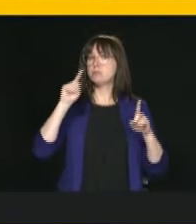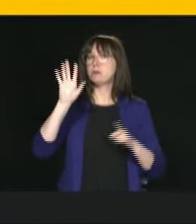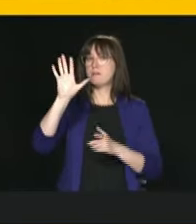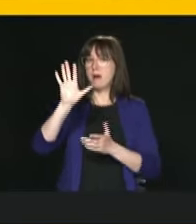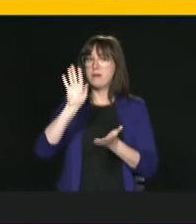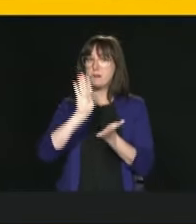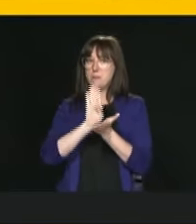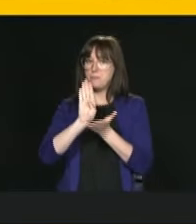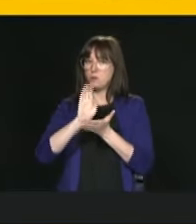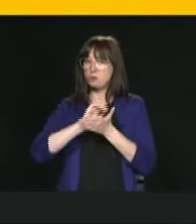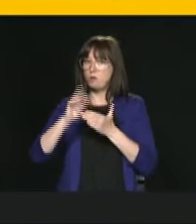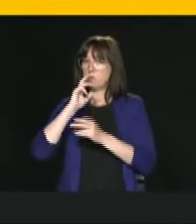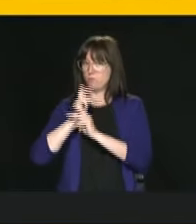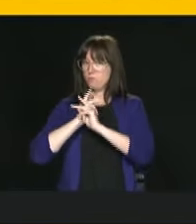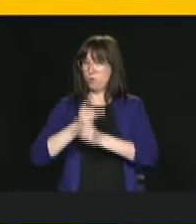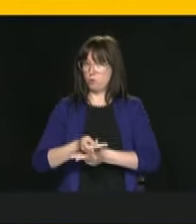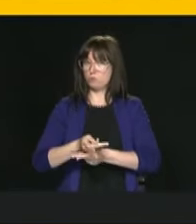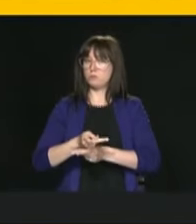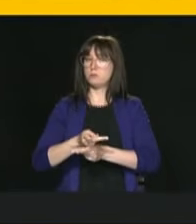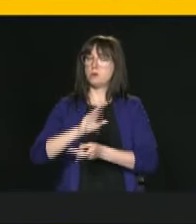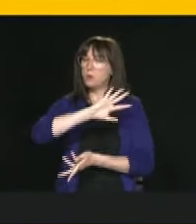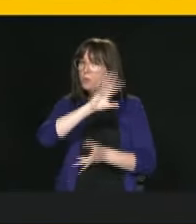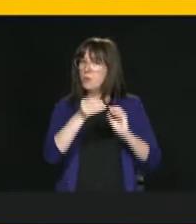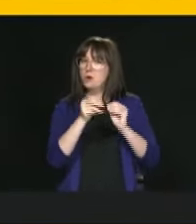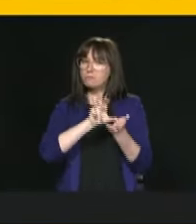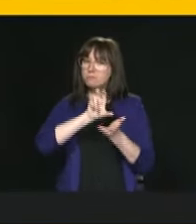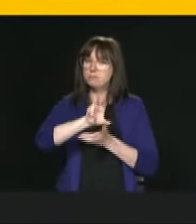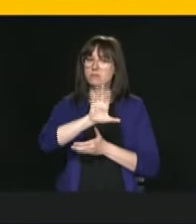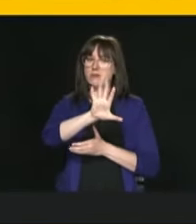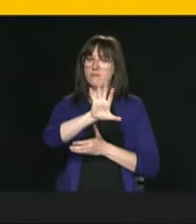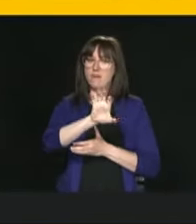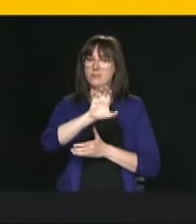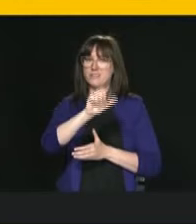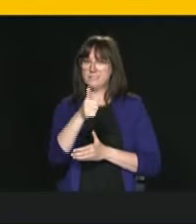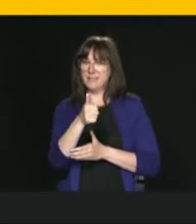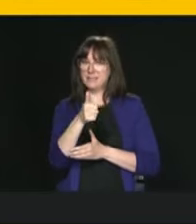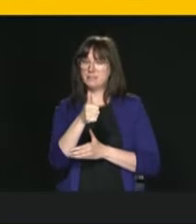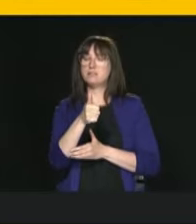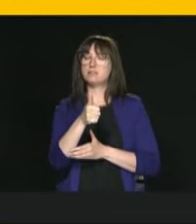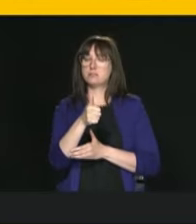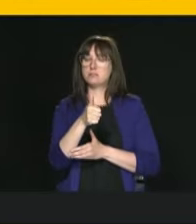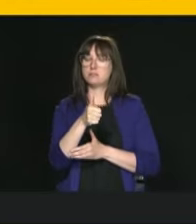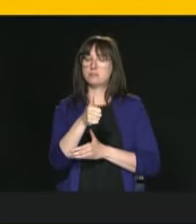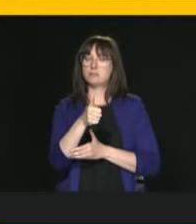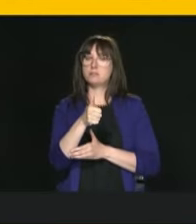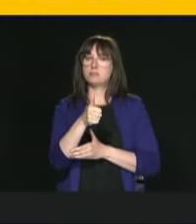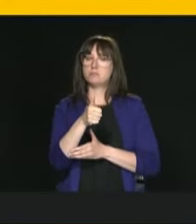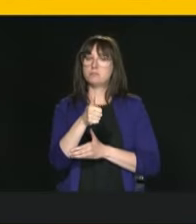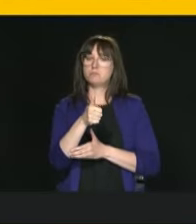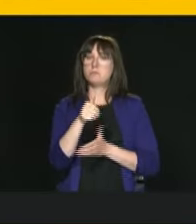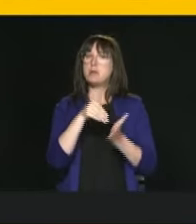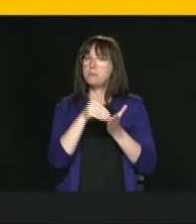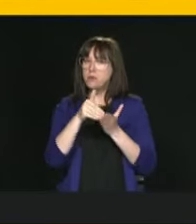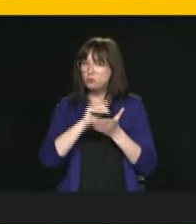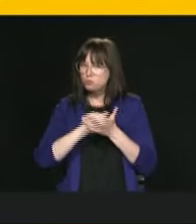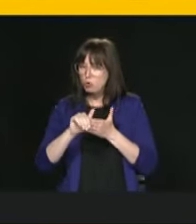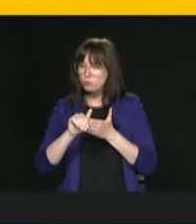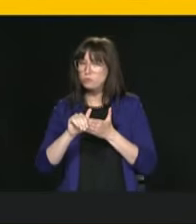a loan capacity of $5 million and additional money to support food